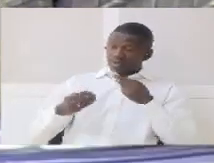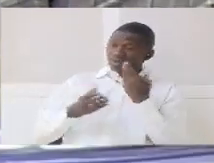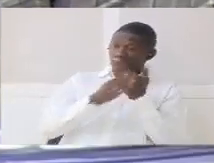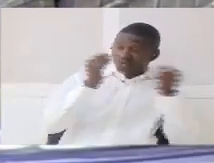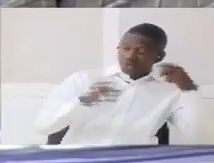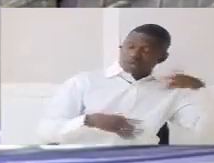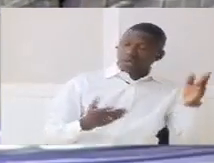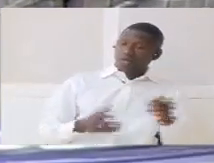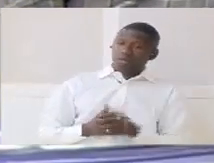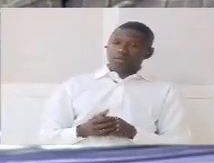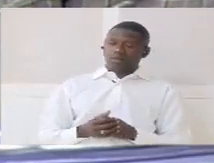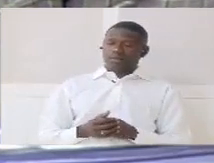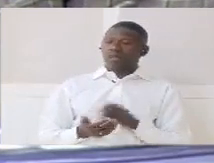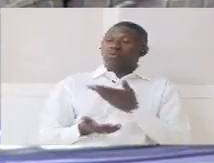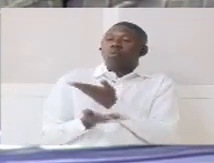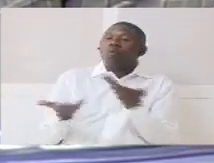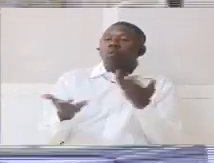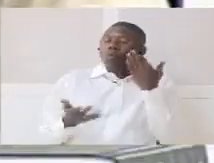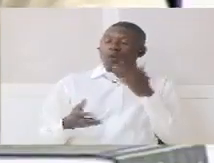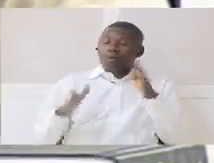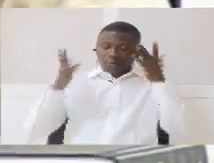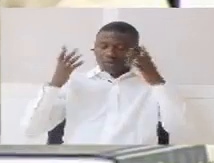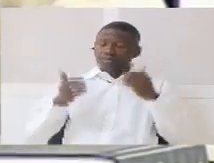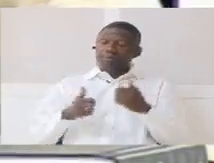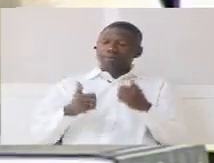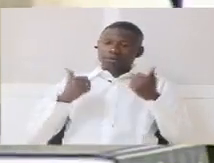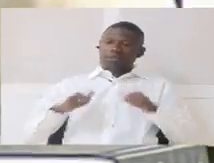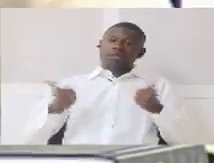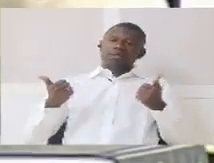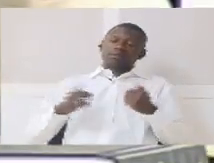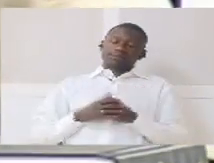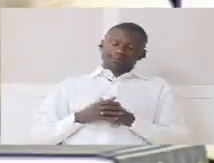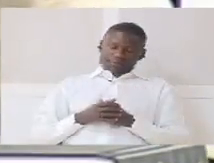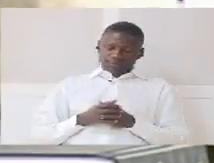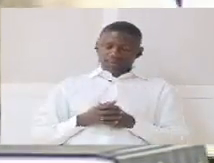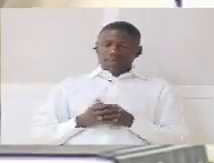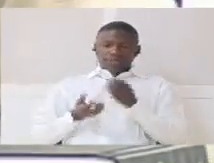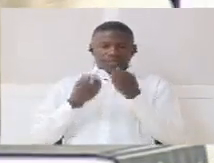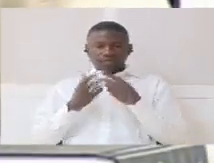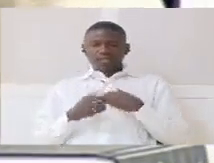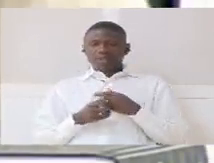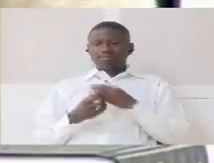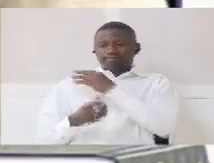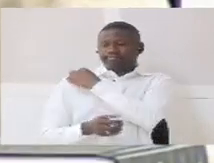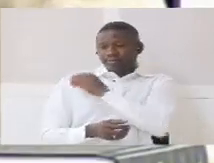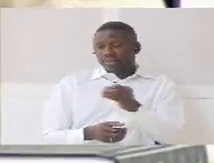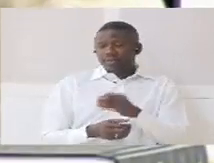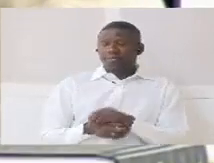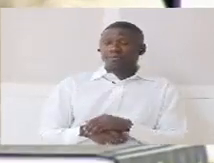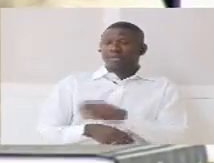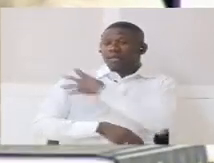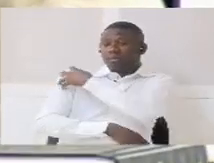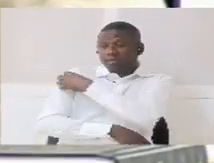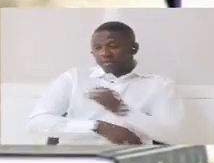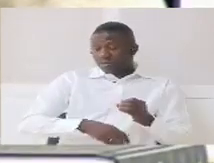And what happened? What happened? Afterwards? I could let them demote me. He said that they should demote me. So my strap was removed immediately.